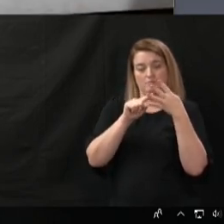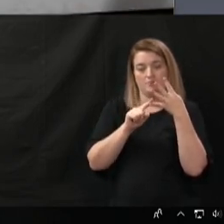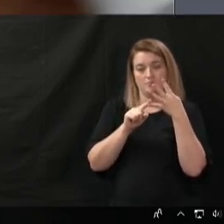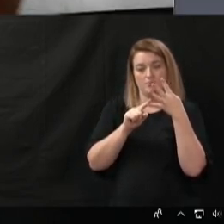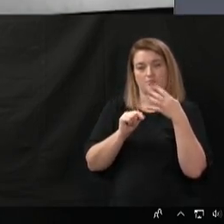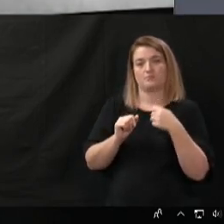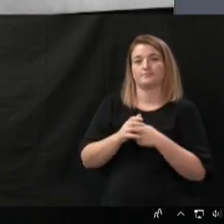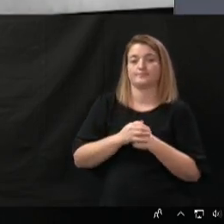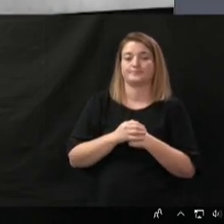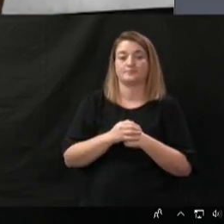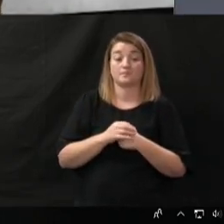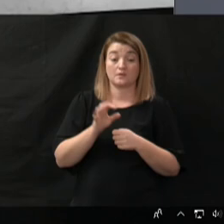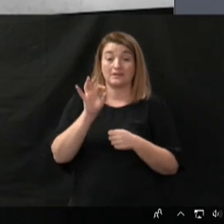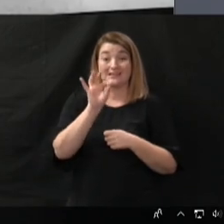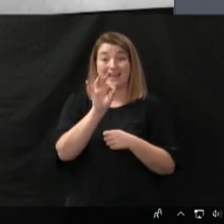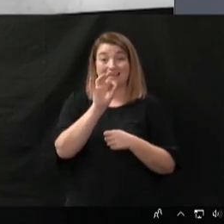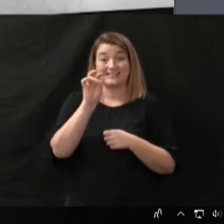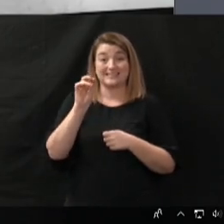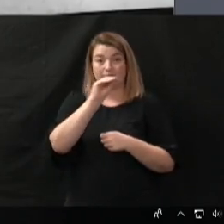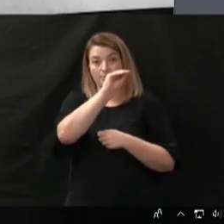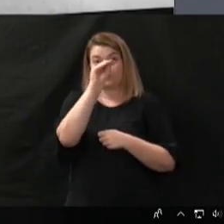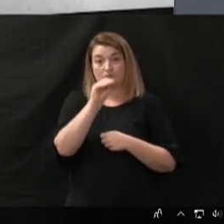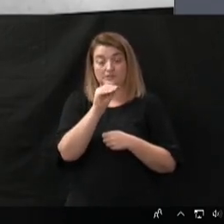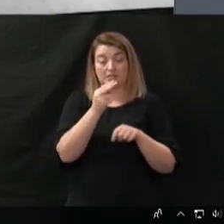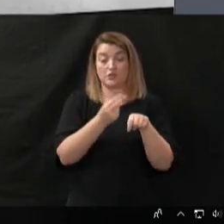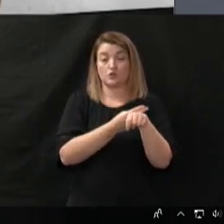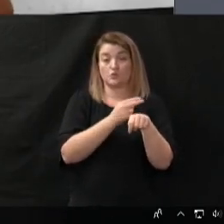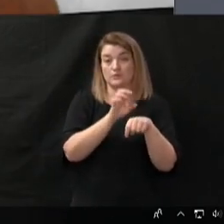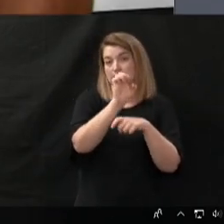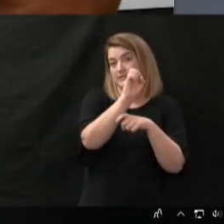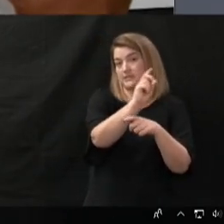97% of them use ed,